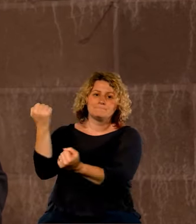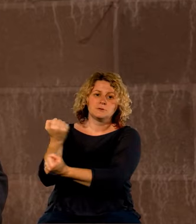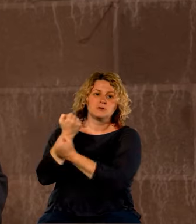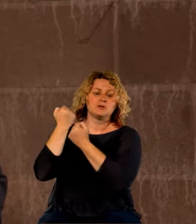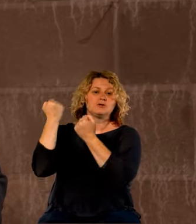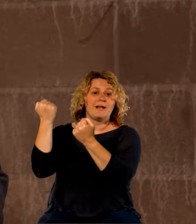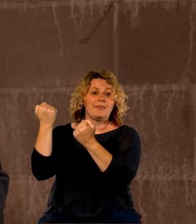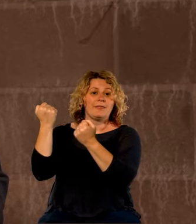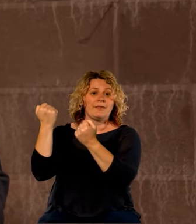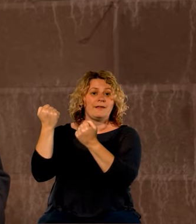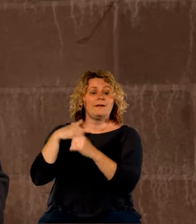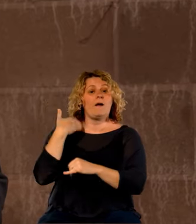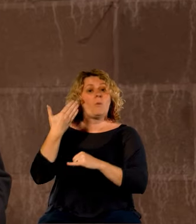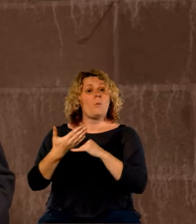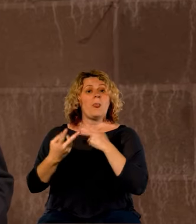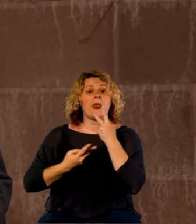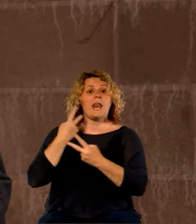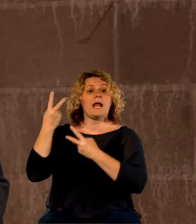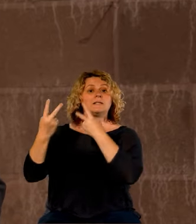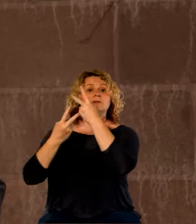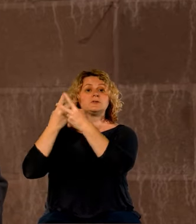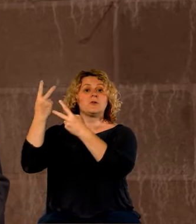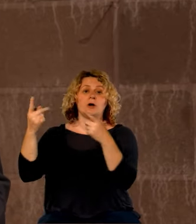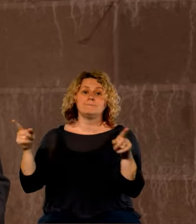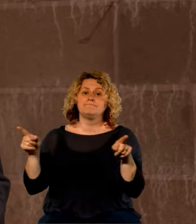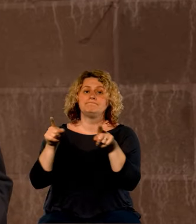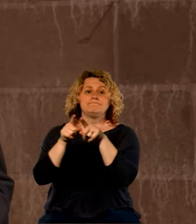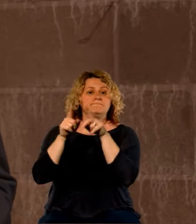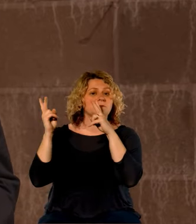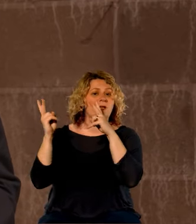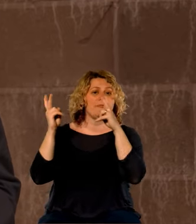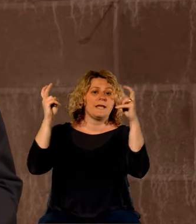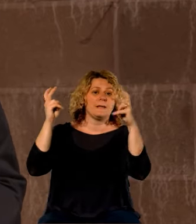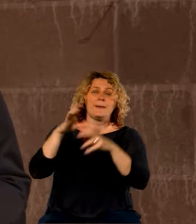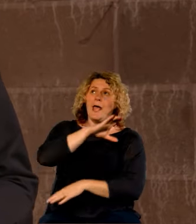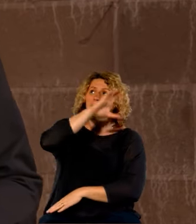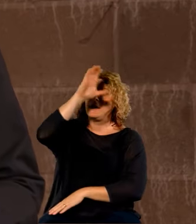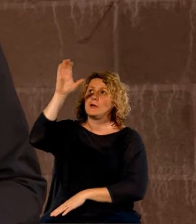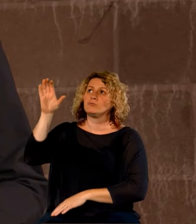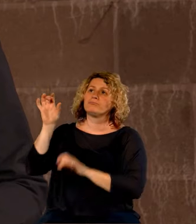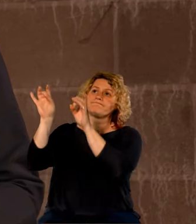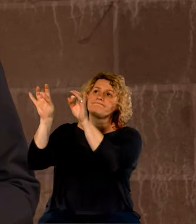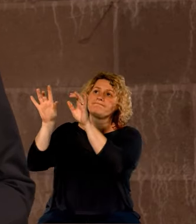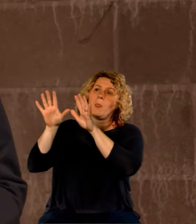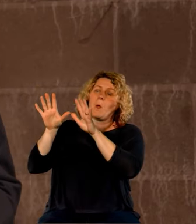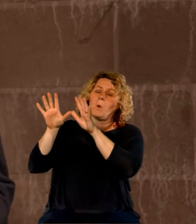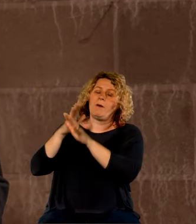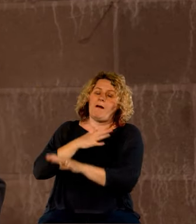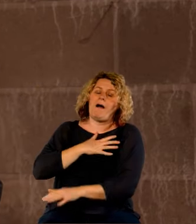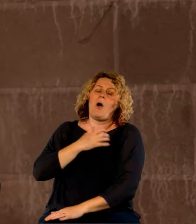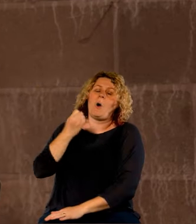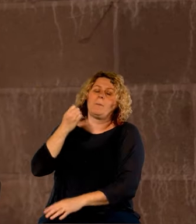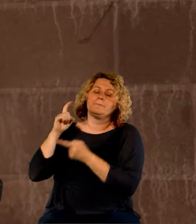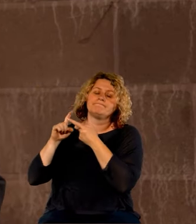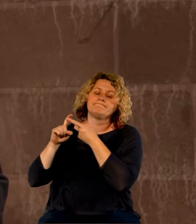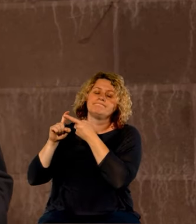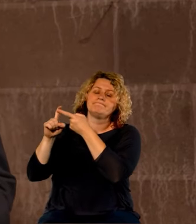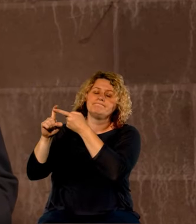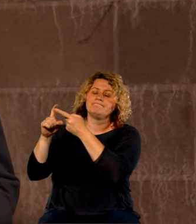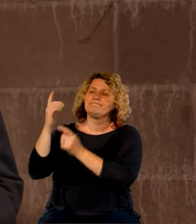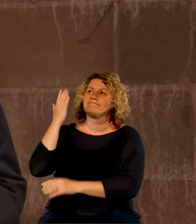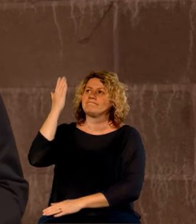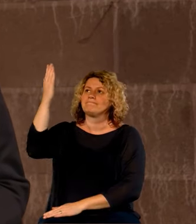evening really picks that up. In Christ alone, our hope is found. He is our